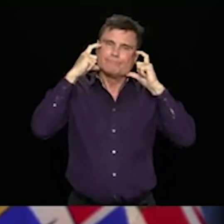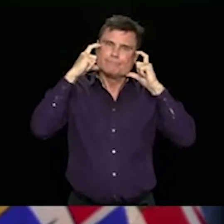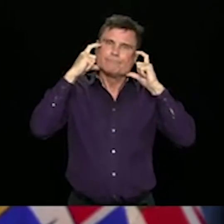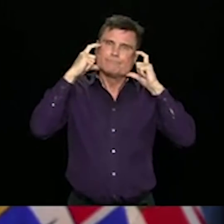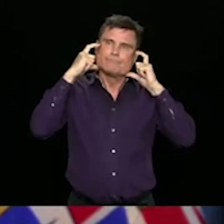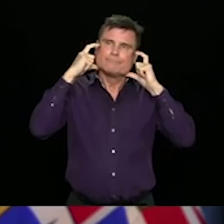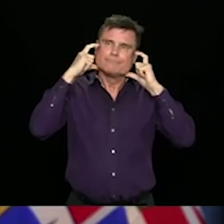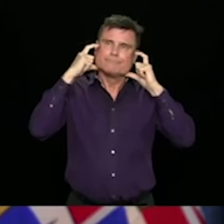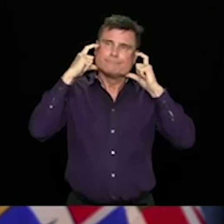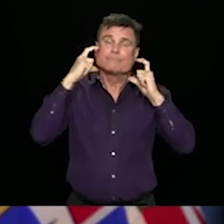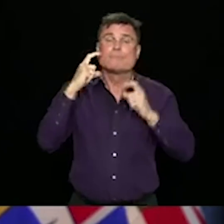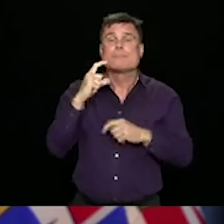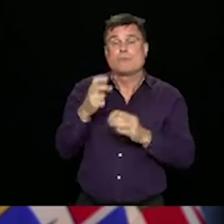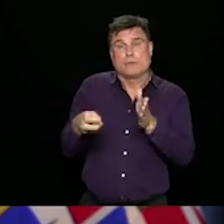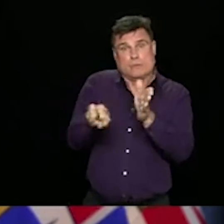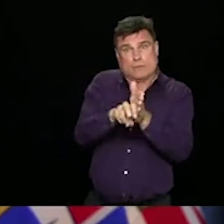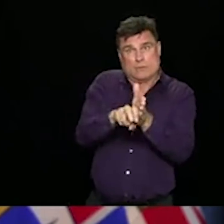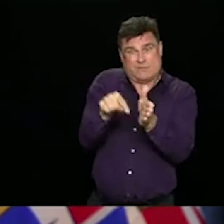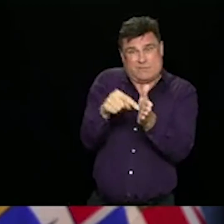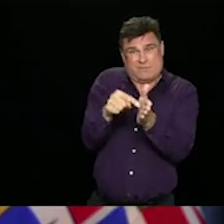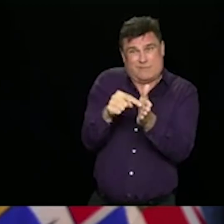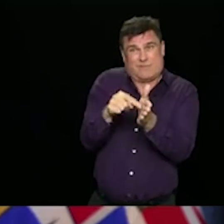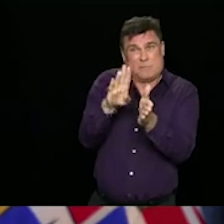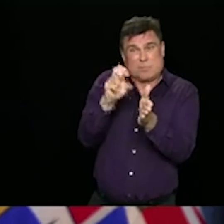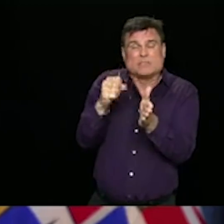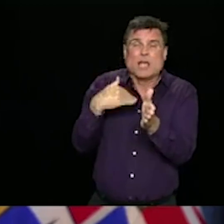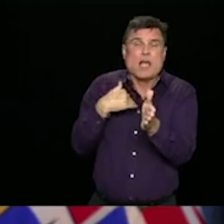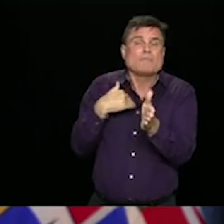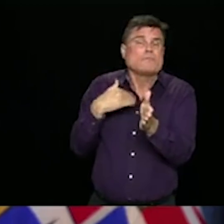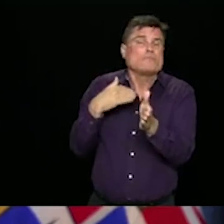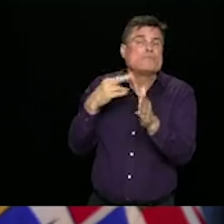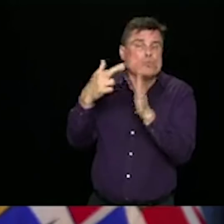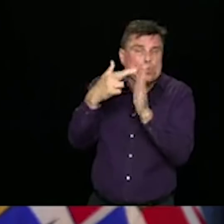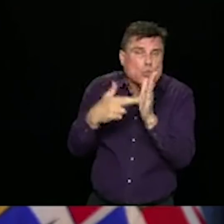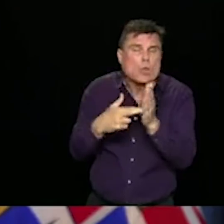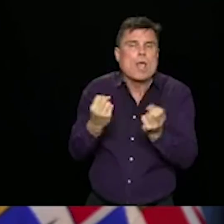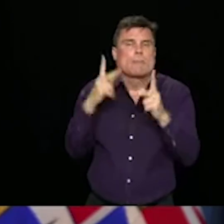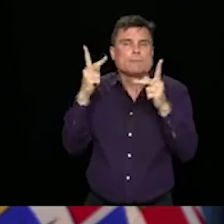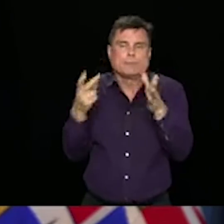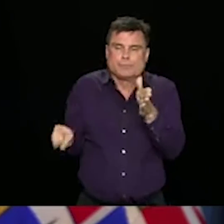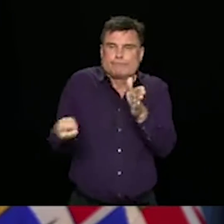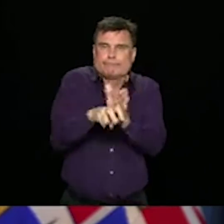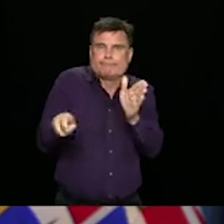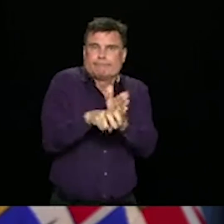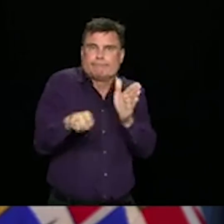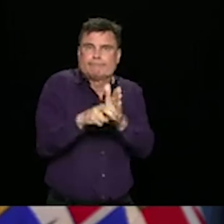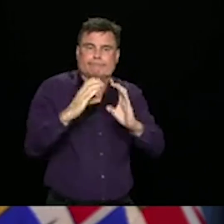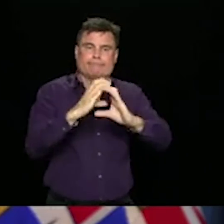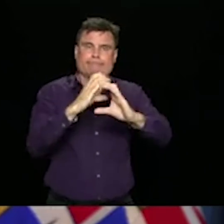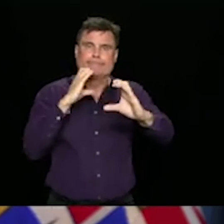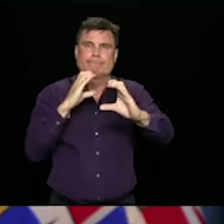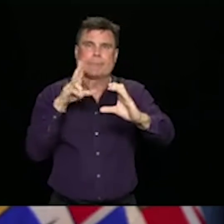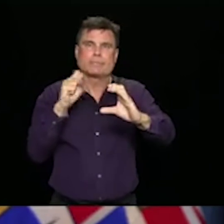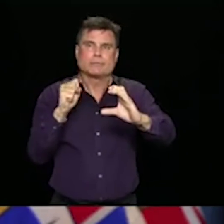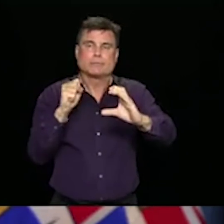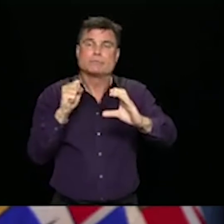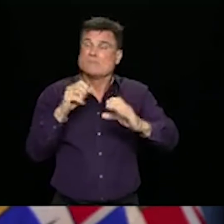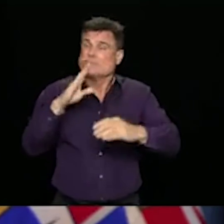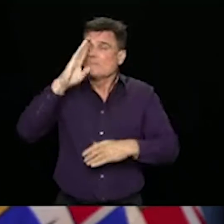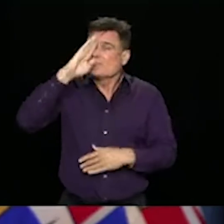can access or who can be on a bus at any one time. But we know that safe physical distancing may be a challenge during certain